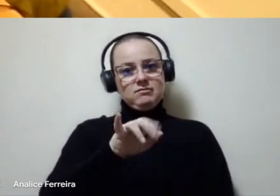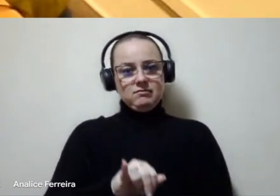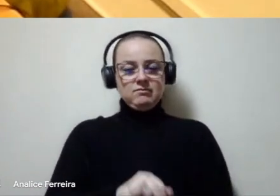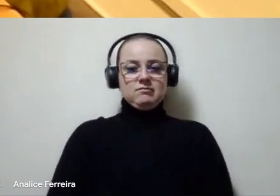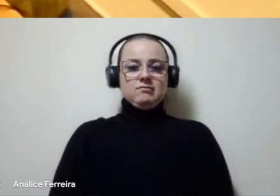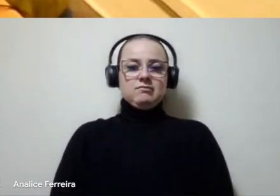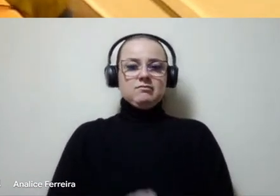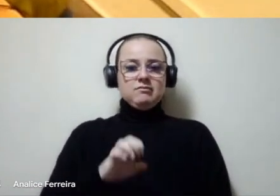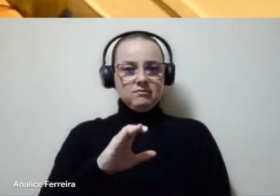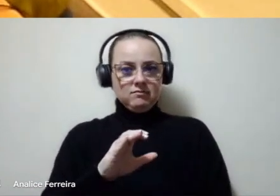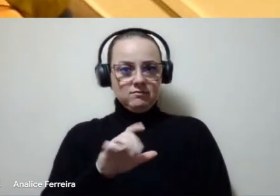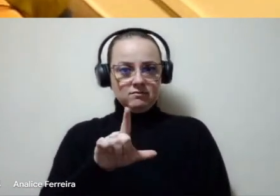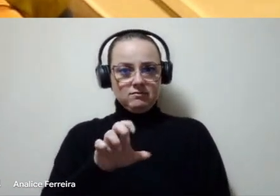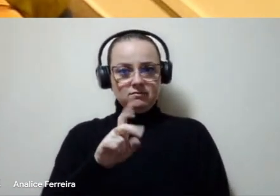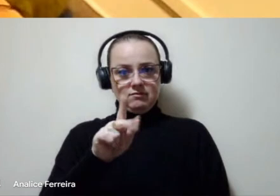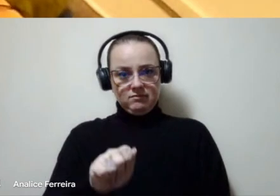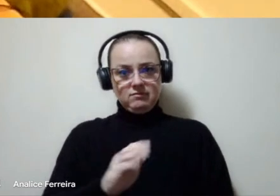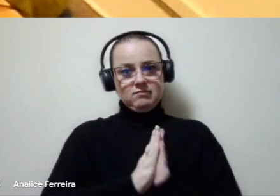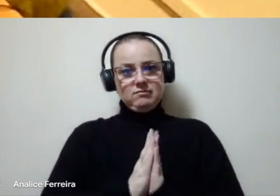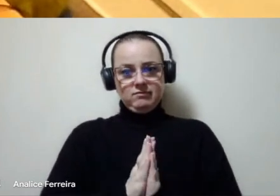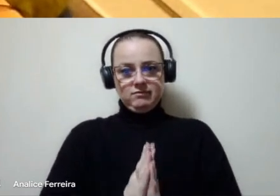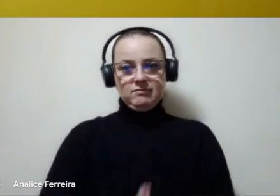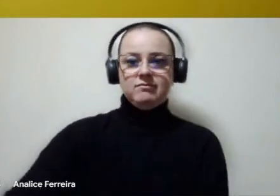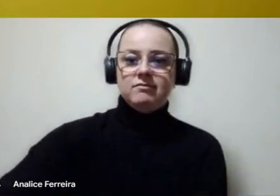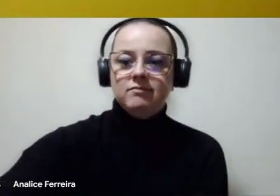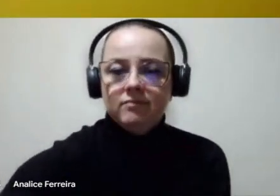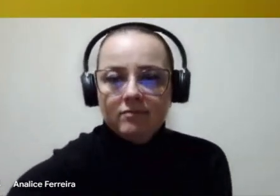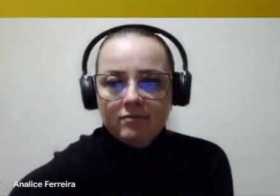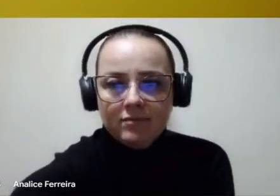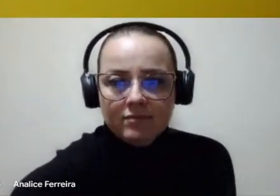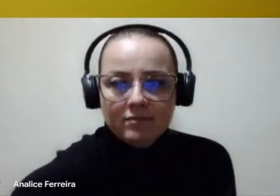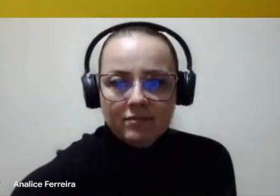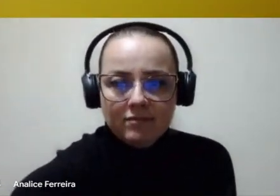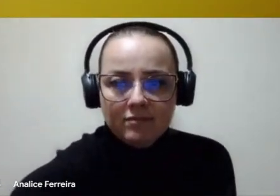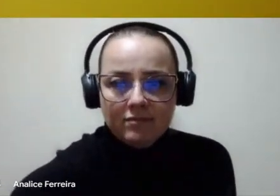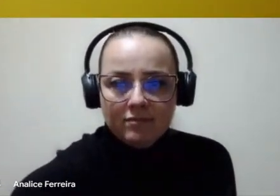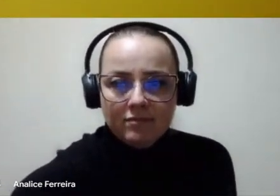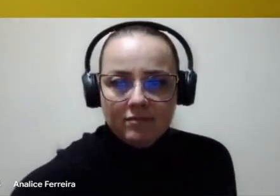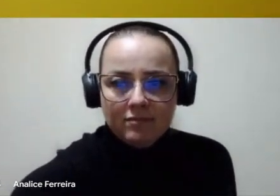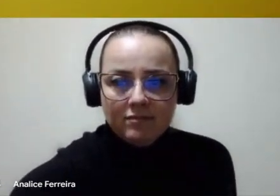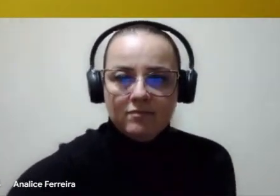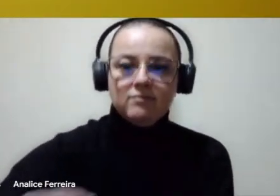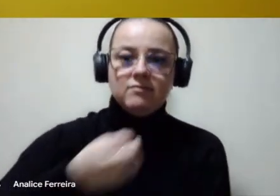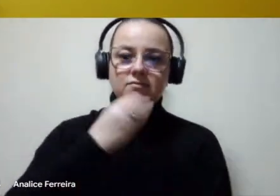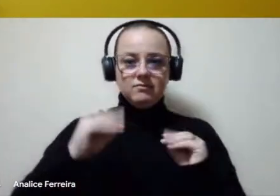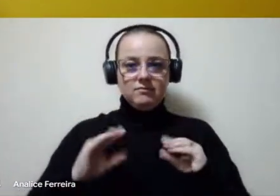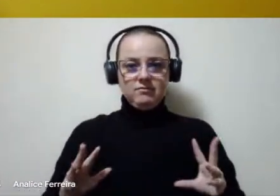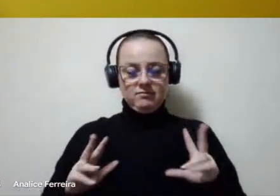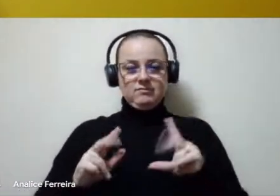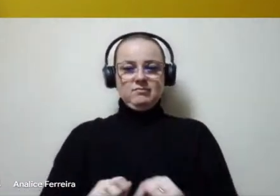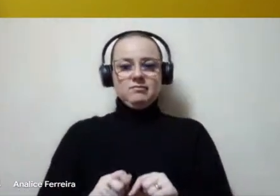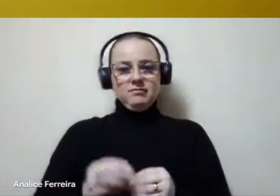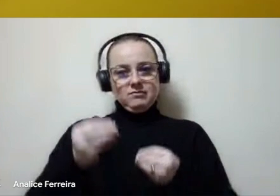Leca, please. Thank you,